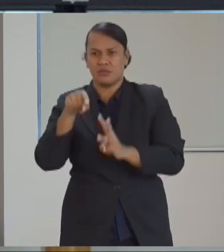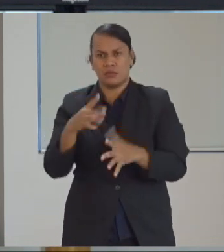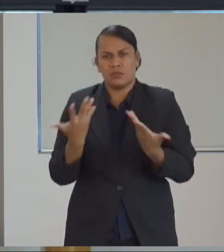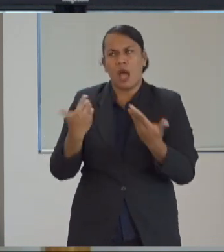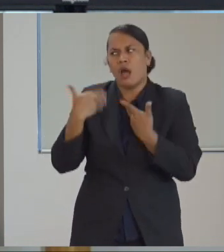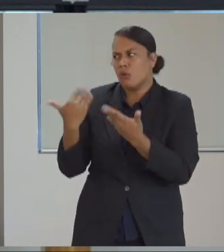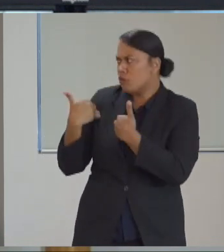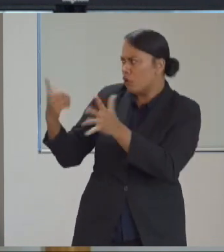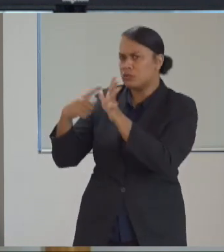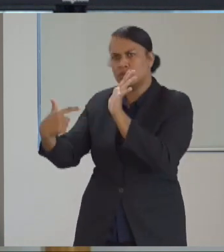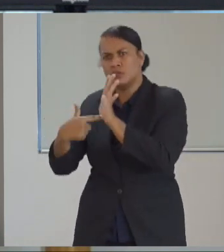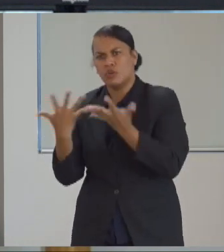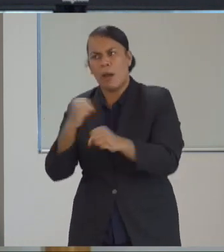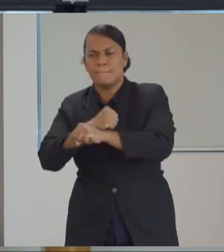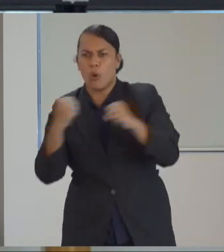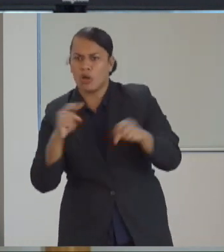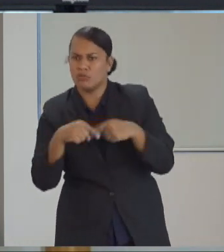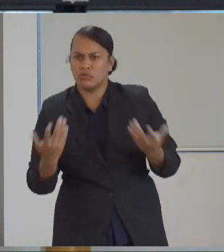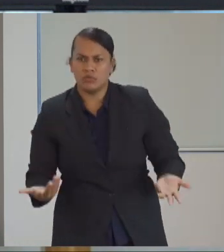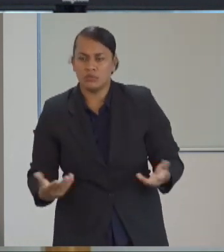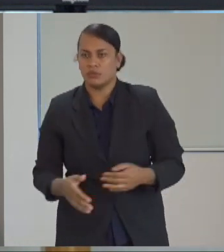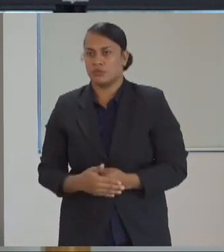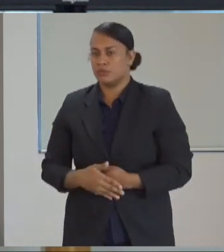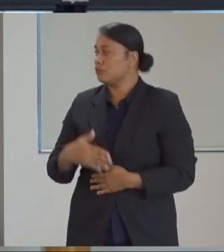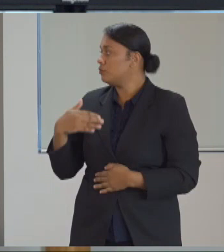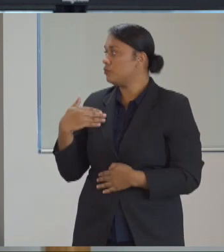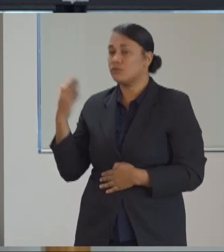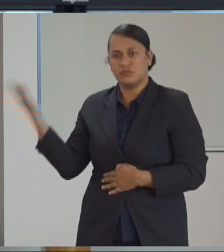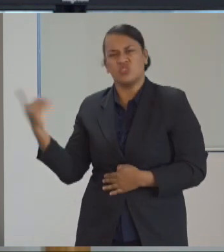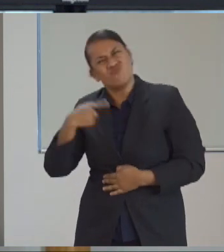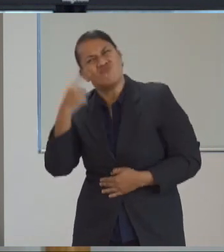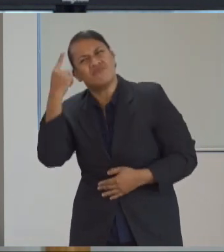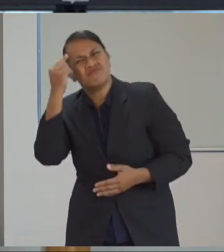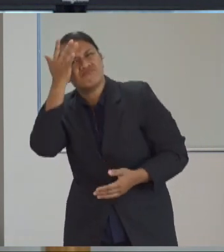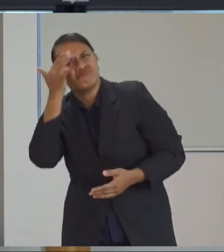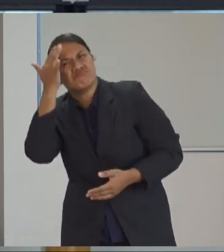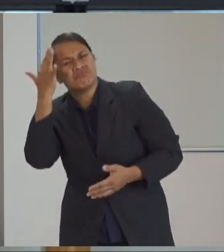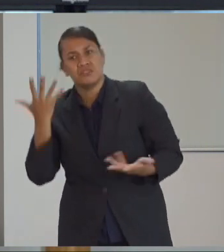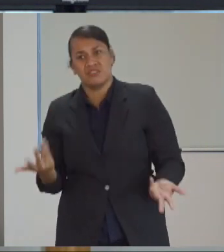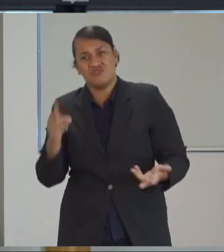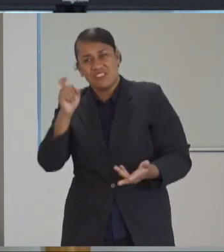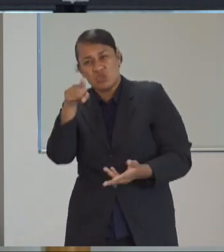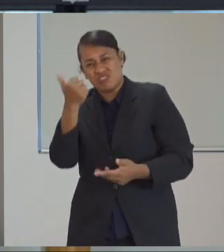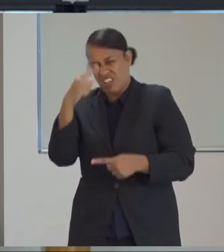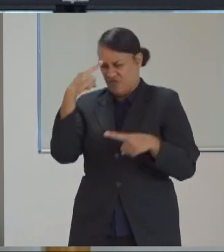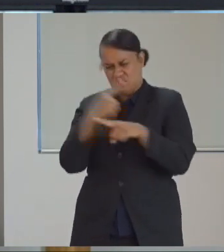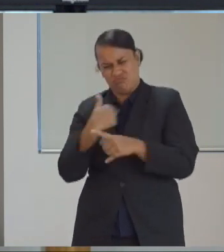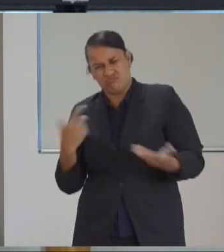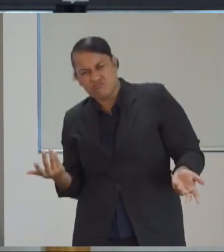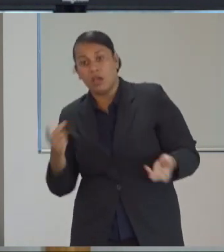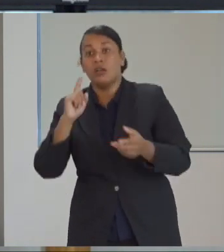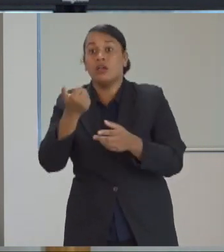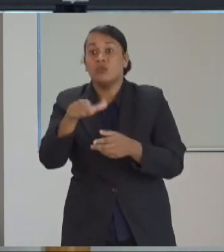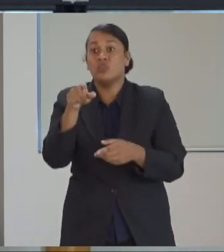regards to the curfew breaches and arrests? You're confusing yourself. I'm asking for your clarification, sir. No, you're confusing yourself. If you read the Act